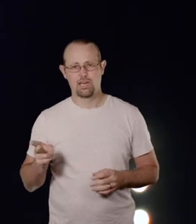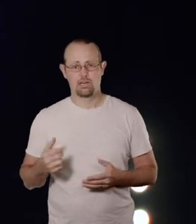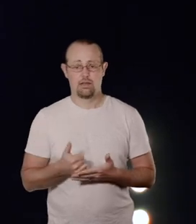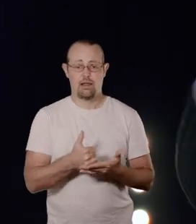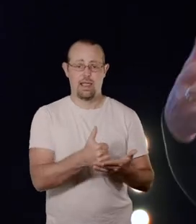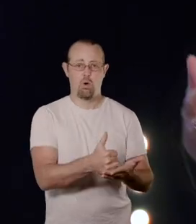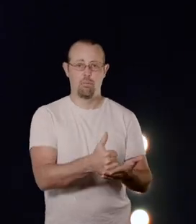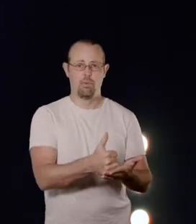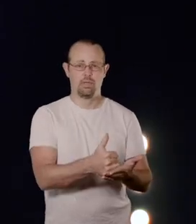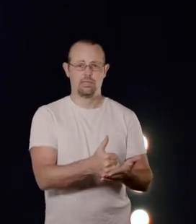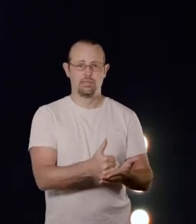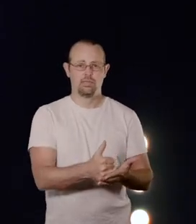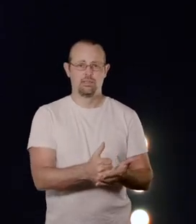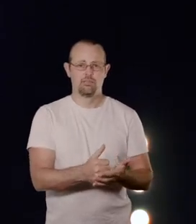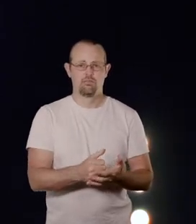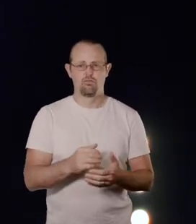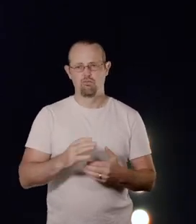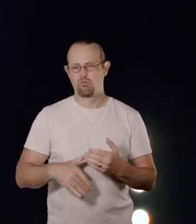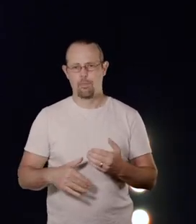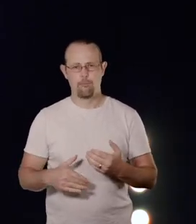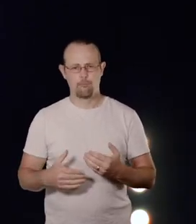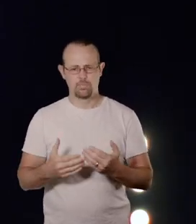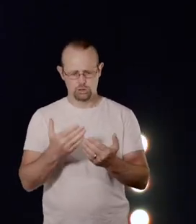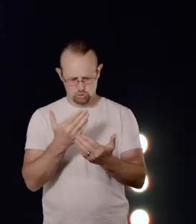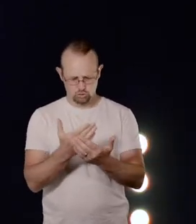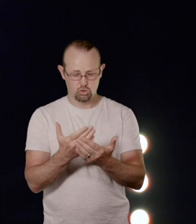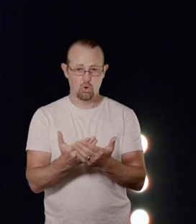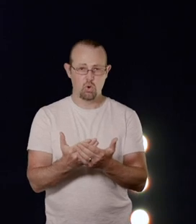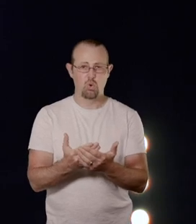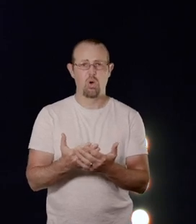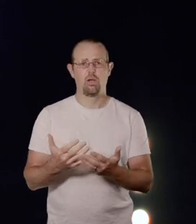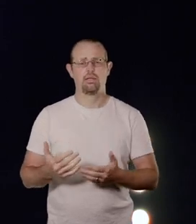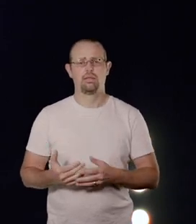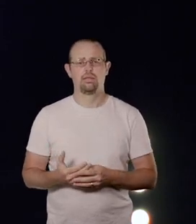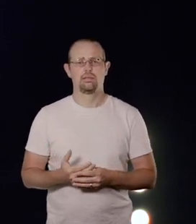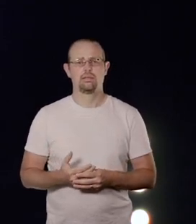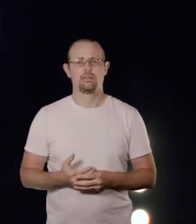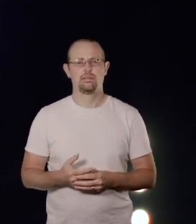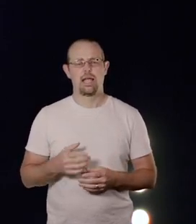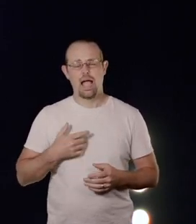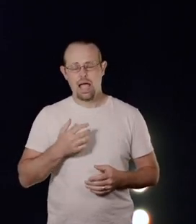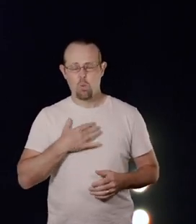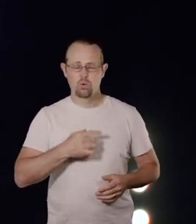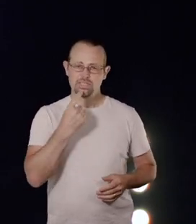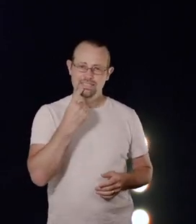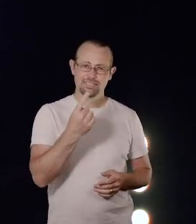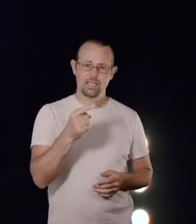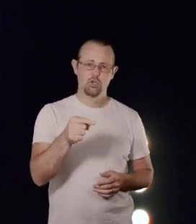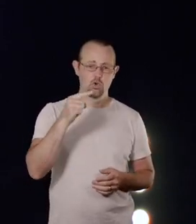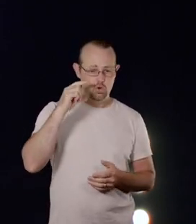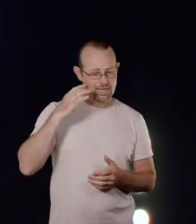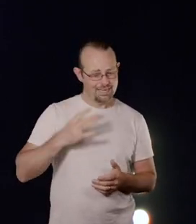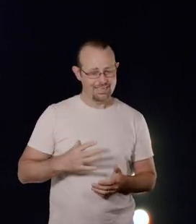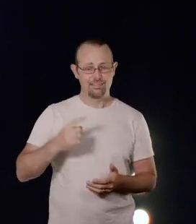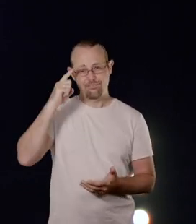you, who would normally supply your needs or help you and meet your needs. I want to say to you, you know, you need faith.